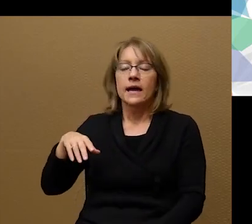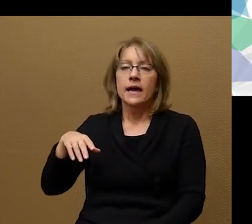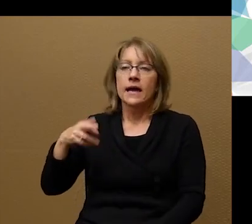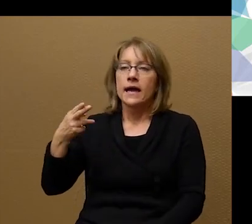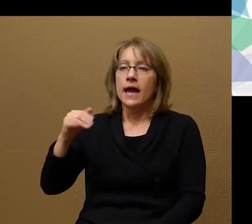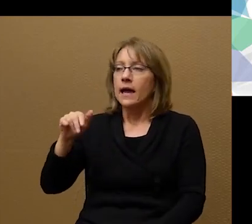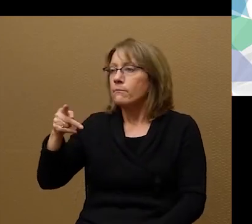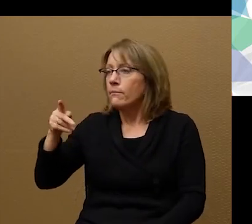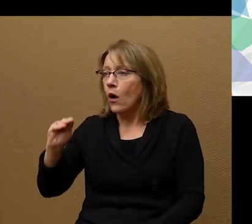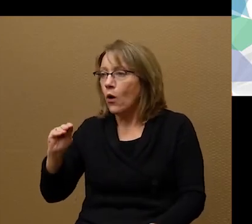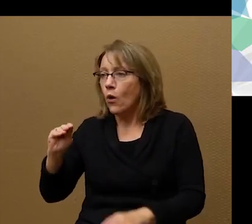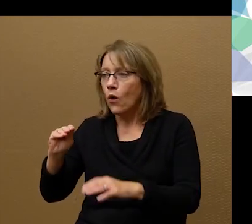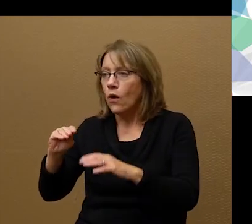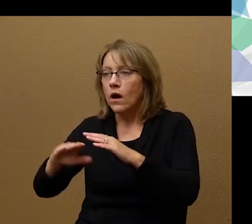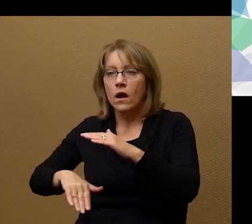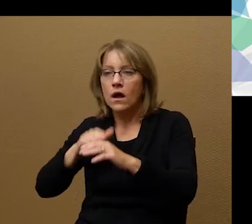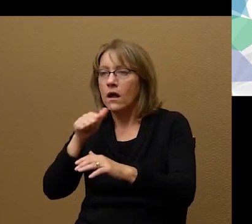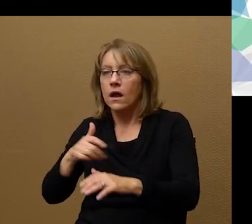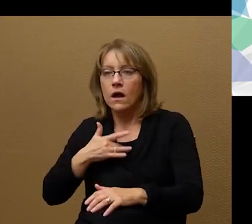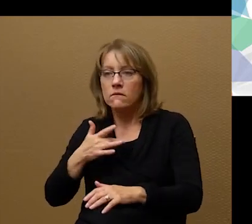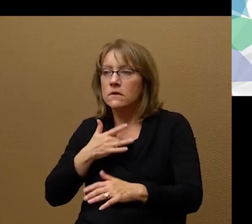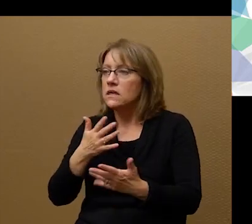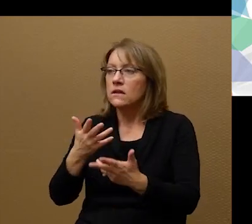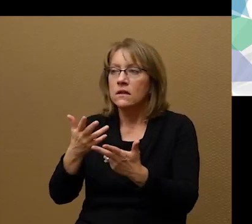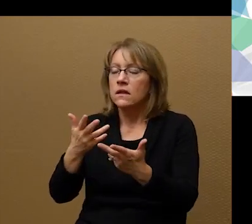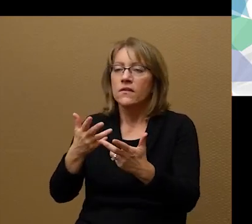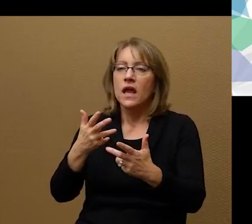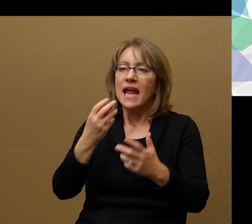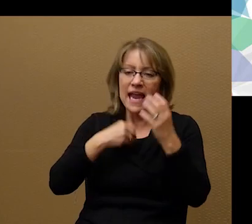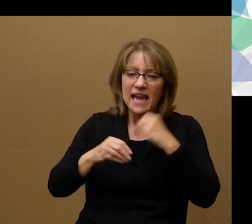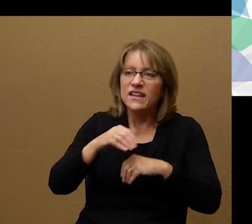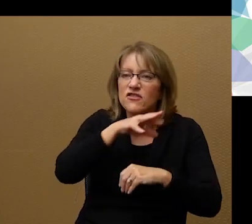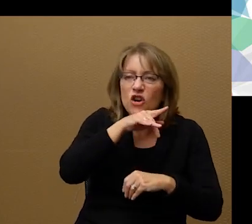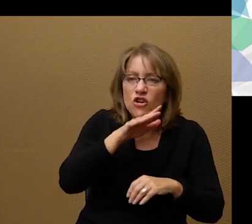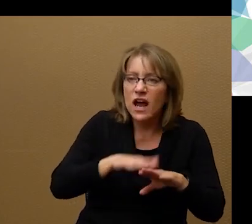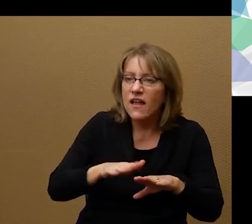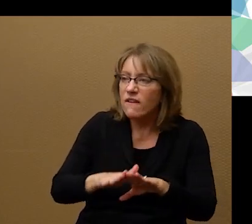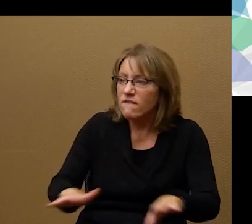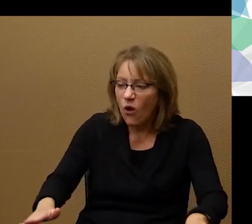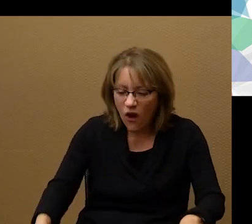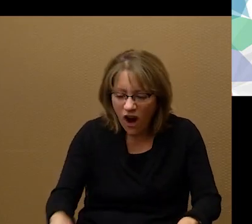eat the dirt on the floor, they eat everything, they put everything in their mouths.